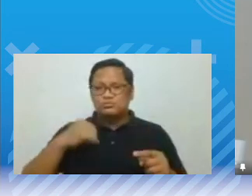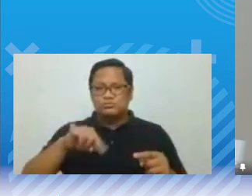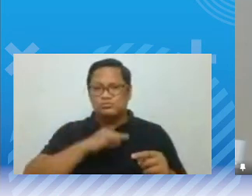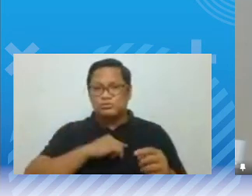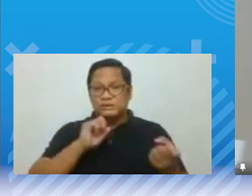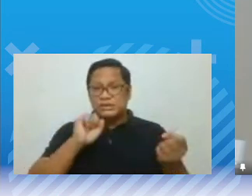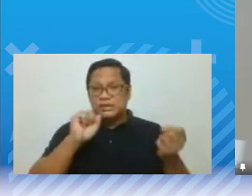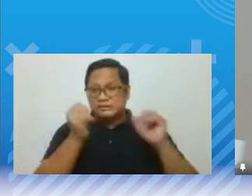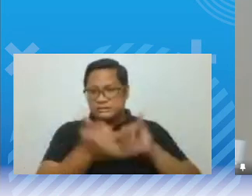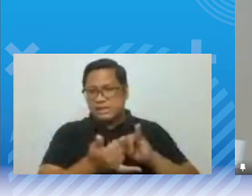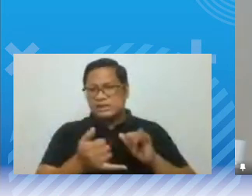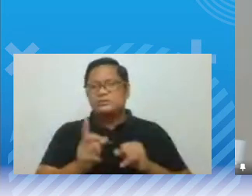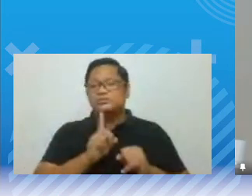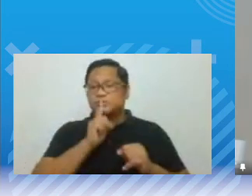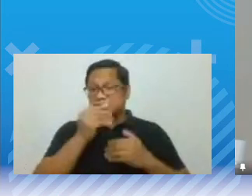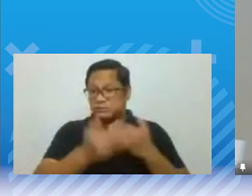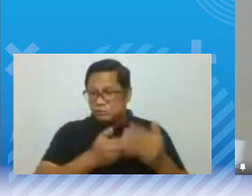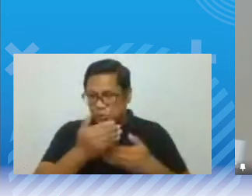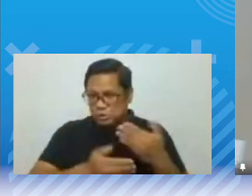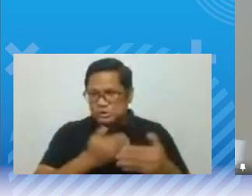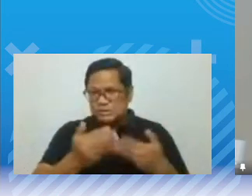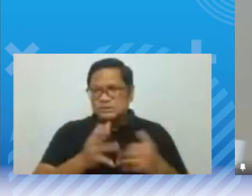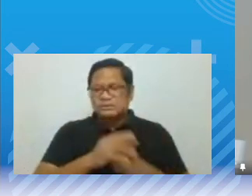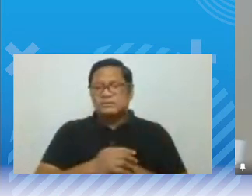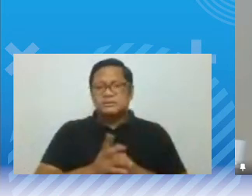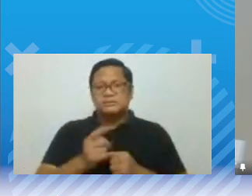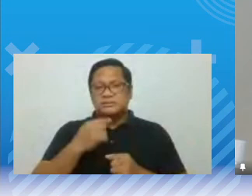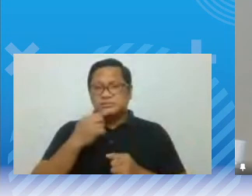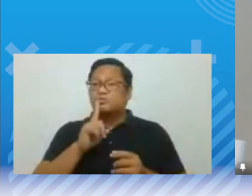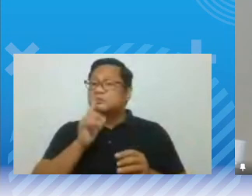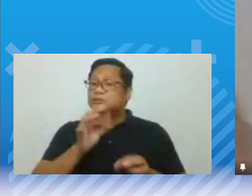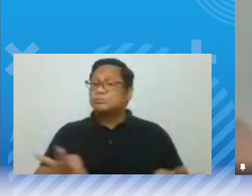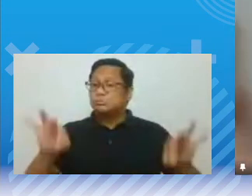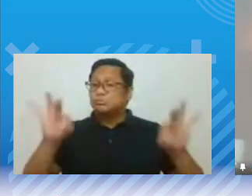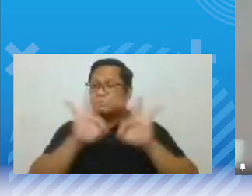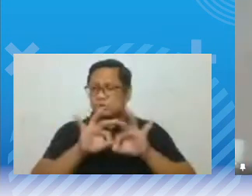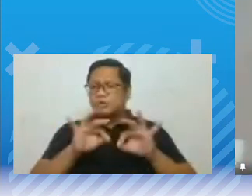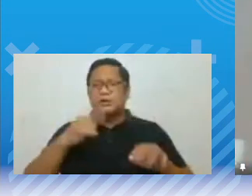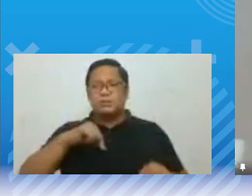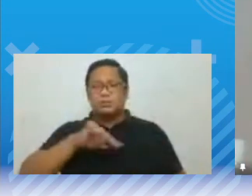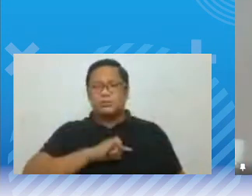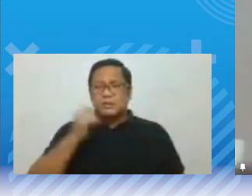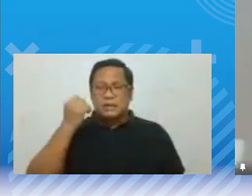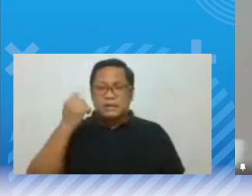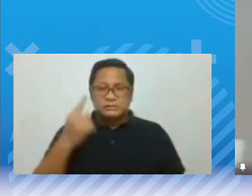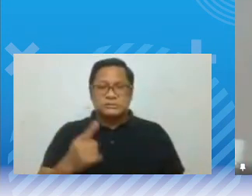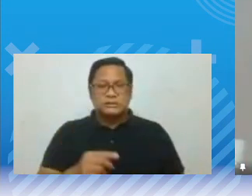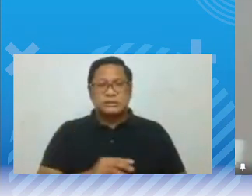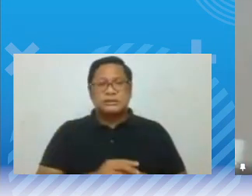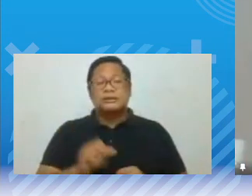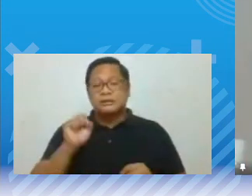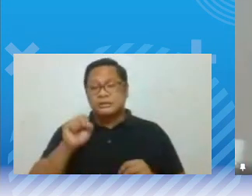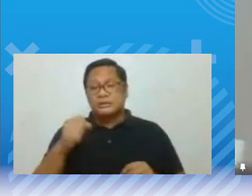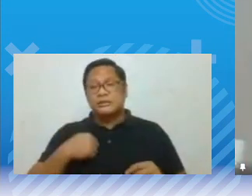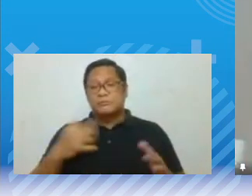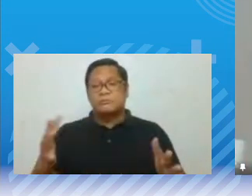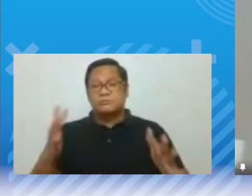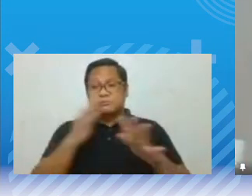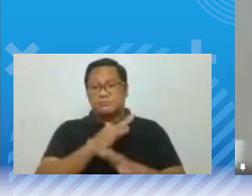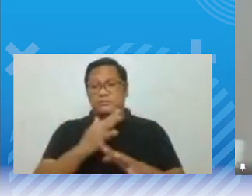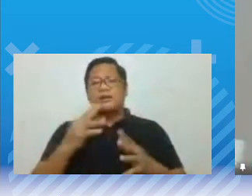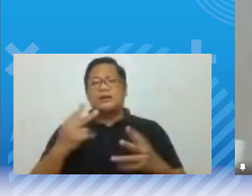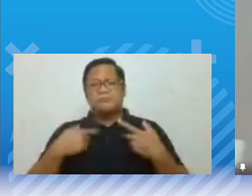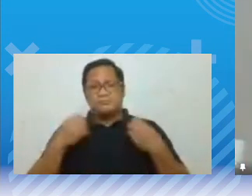So it's really a process. So it's important that we understand. So nag-shift, maraming naging pagbabago, pero